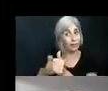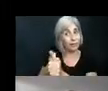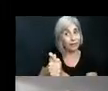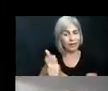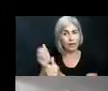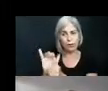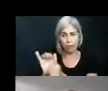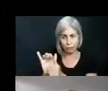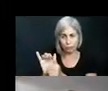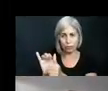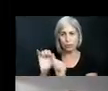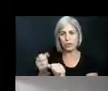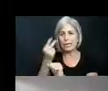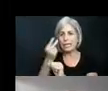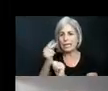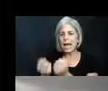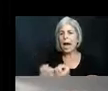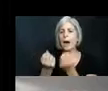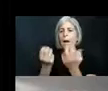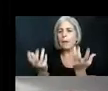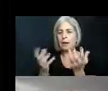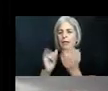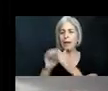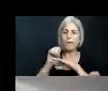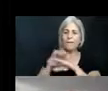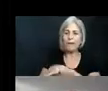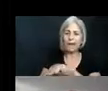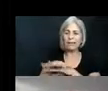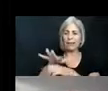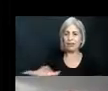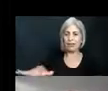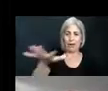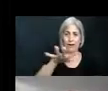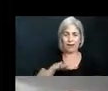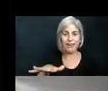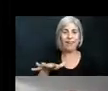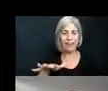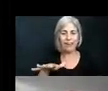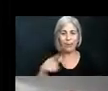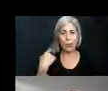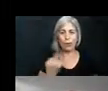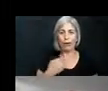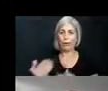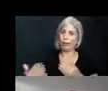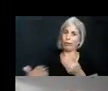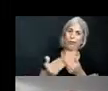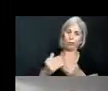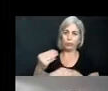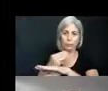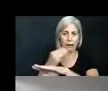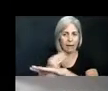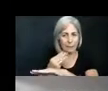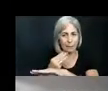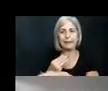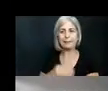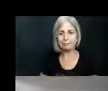you can just see how much this is going to affect our areas, considering that we're very close to Miami and we're in a similar